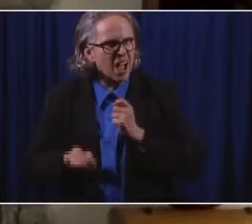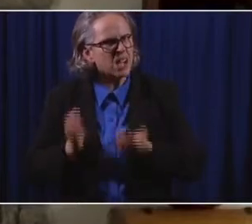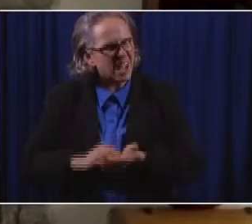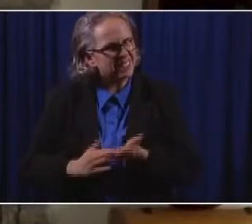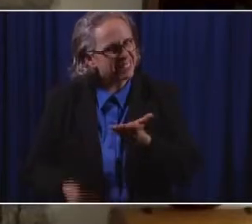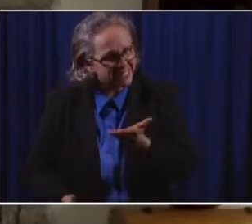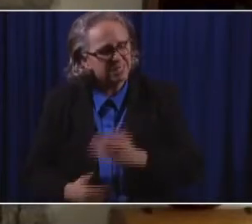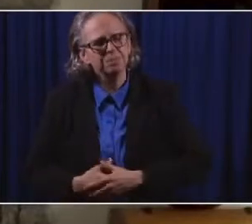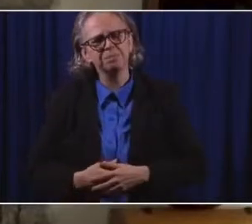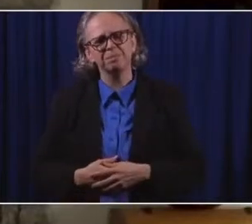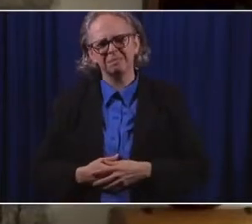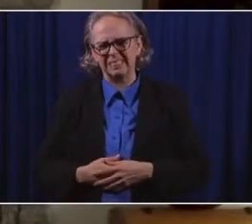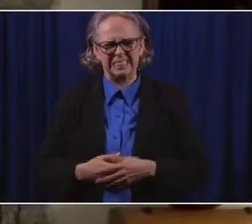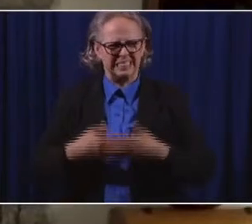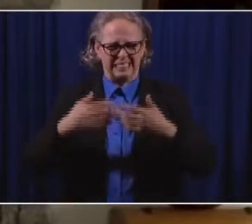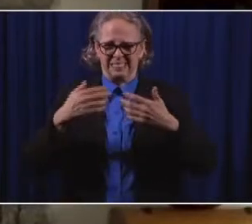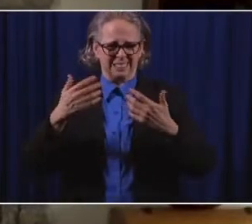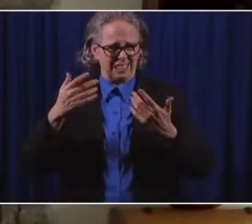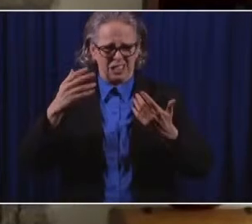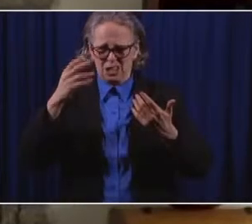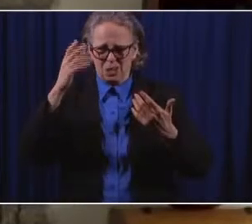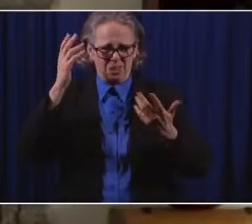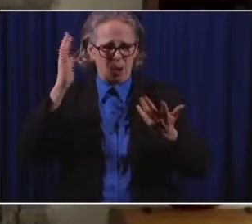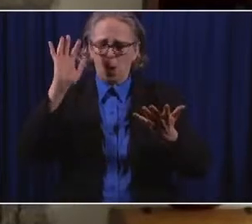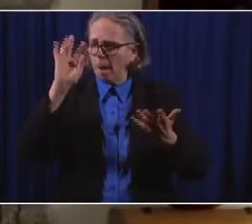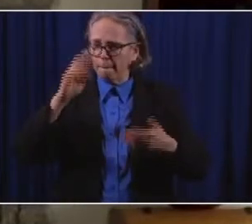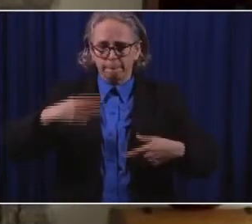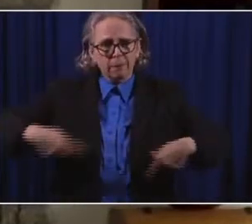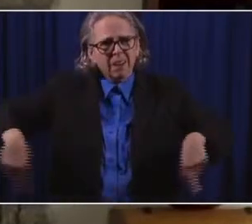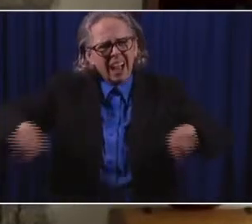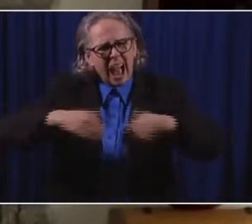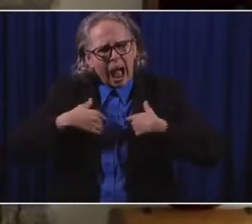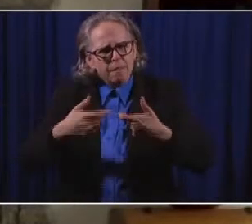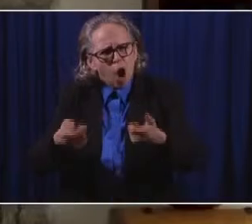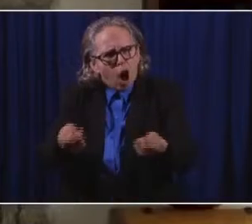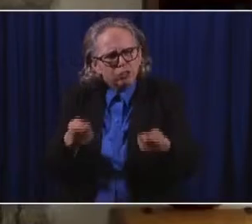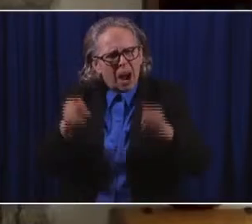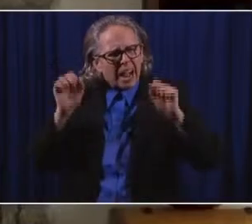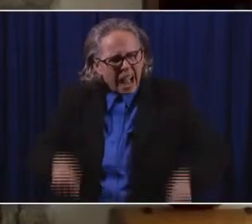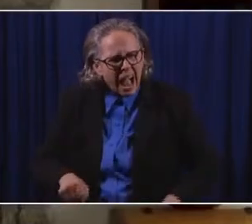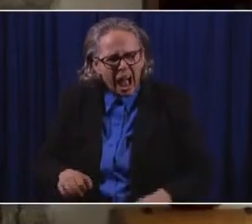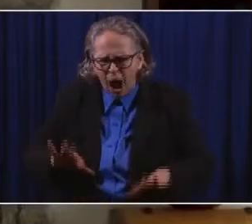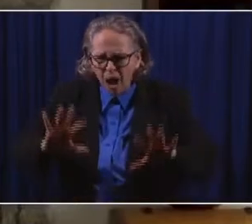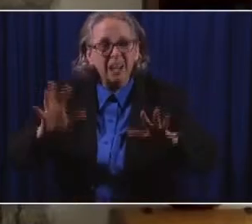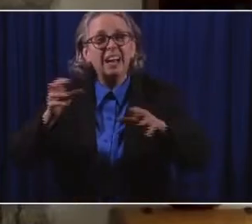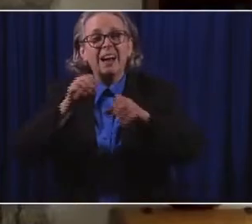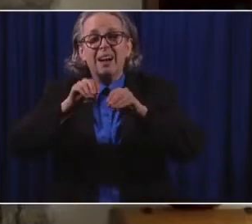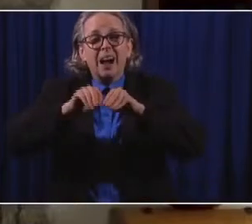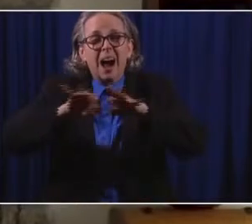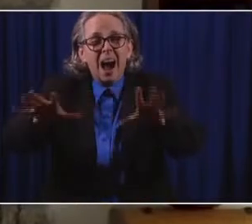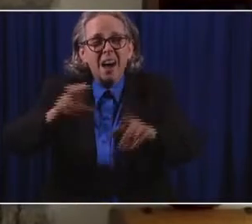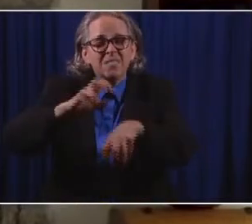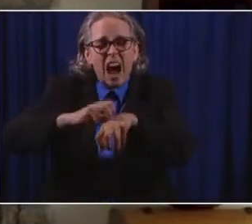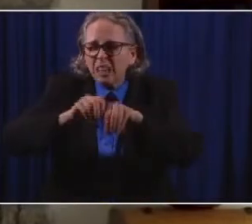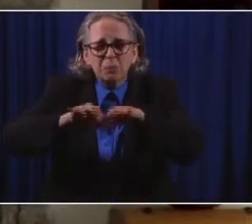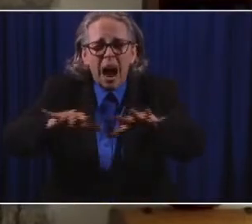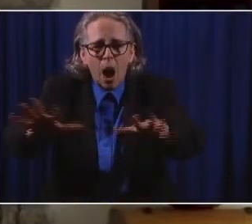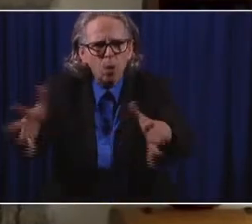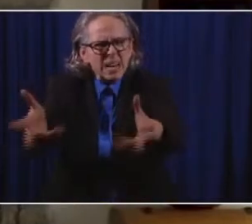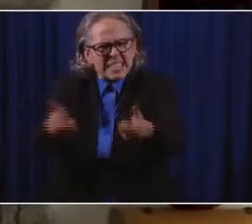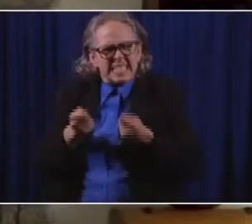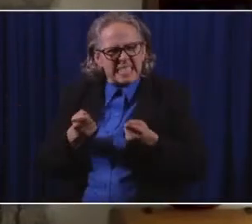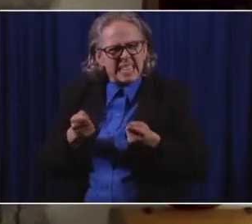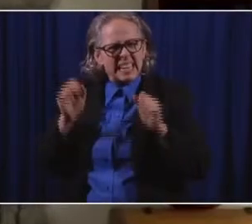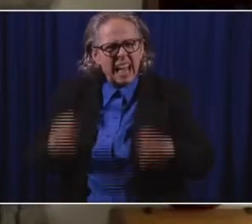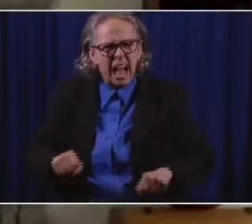our control. It's still within the control. We can have it within our control. And that is